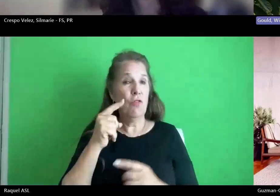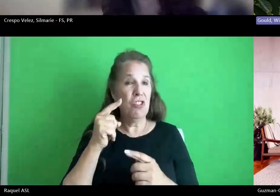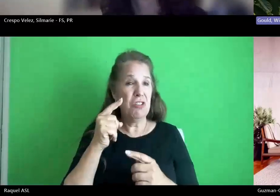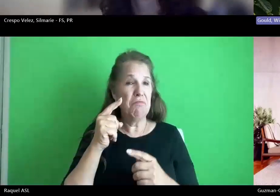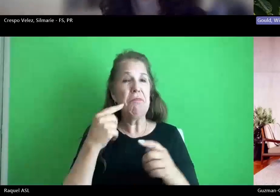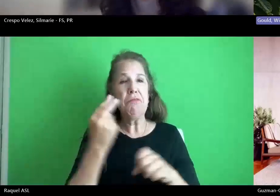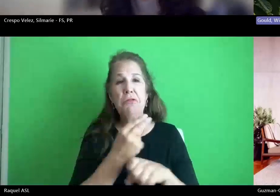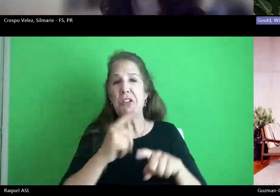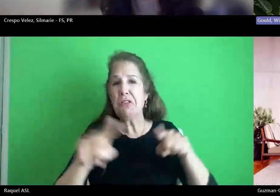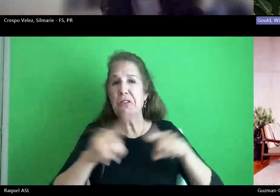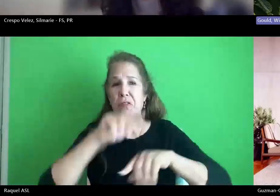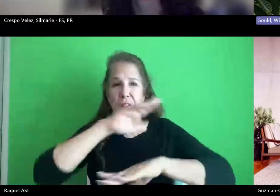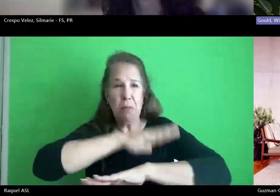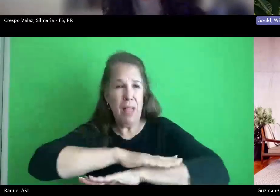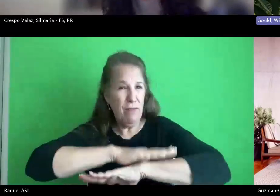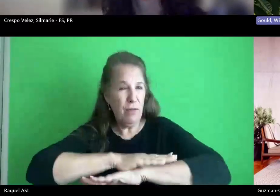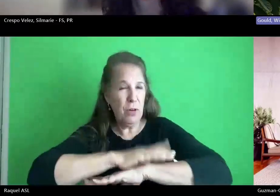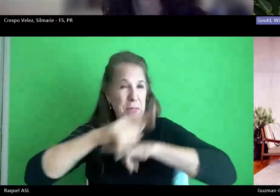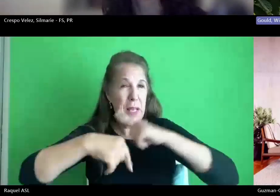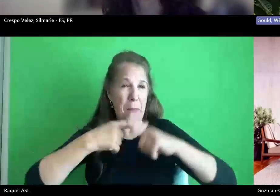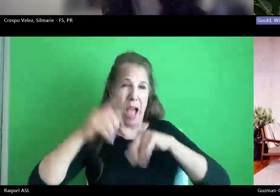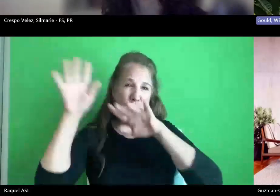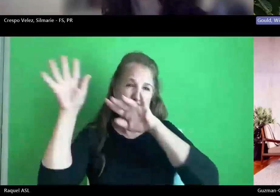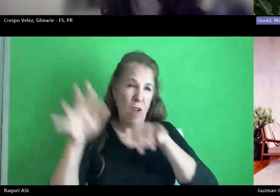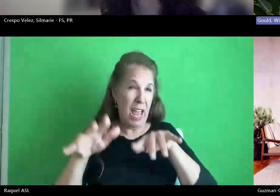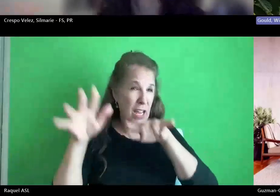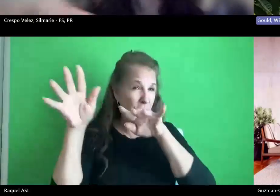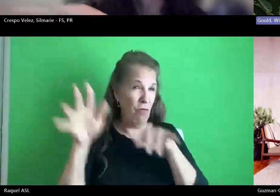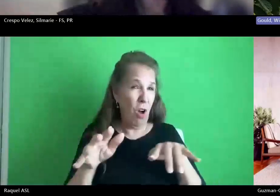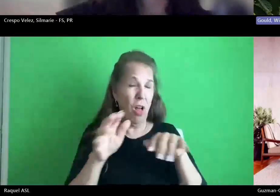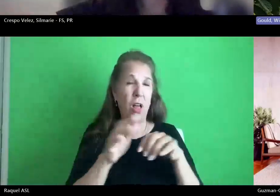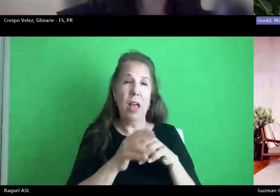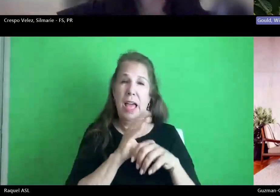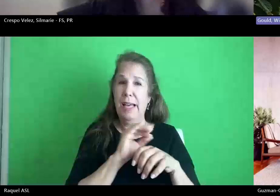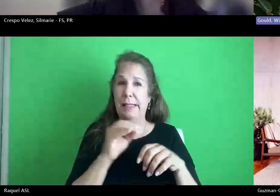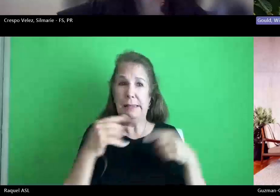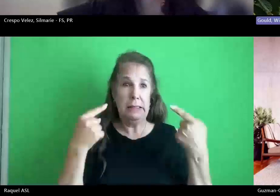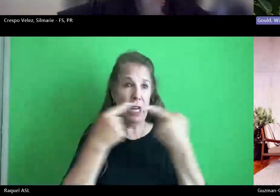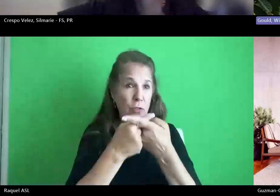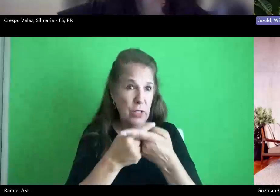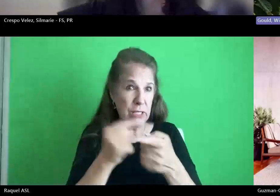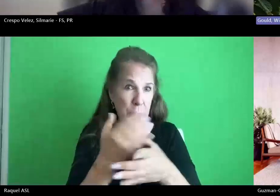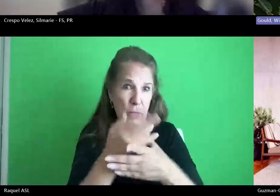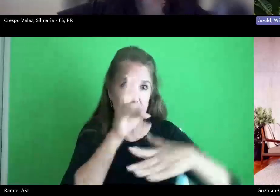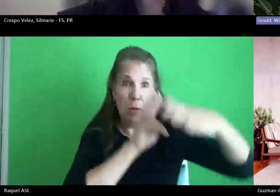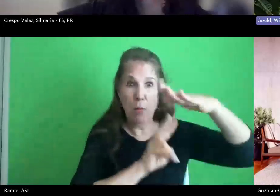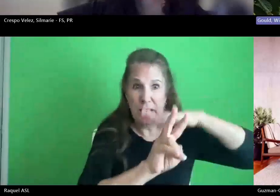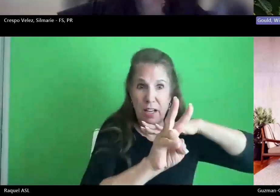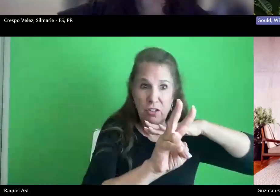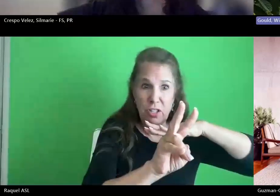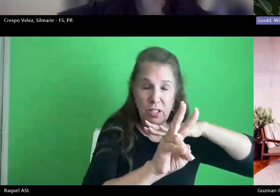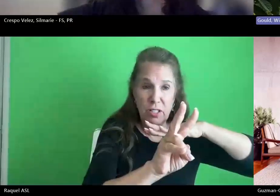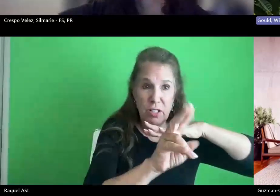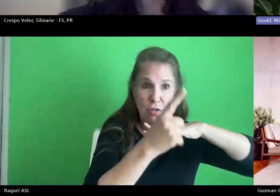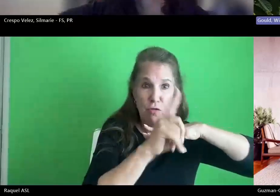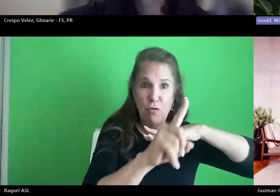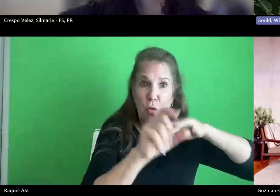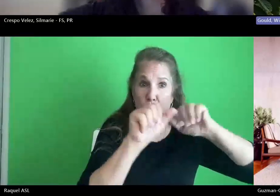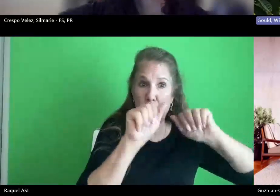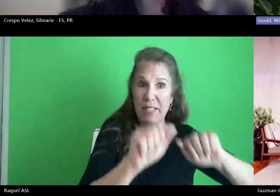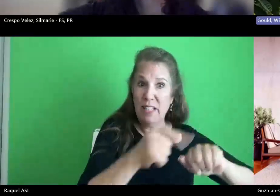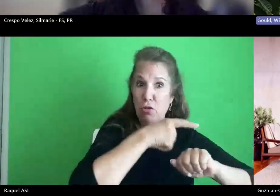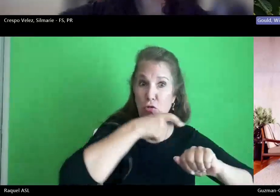platforms about rainfall and about the contradiction between the projections of potential